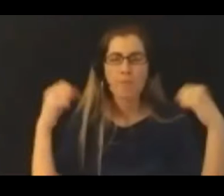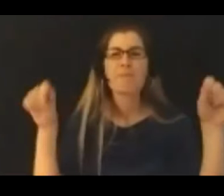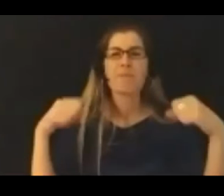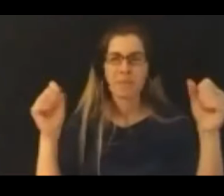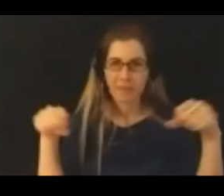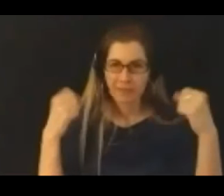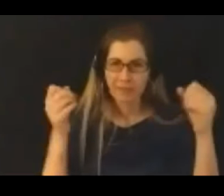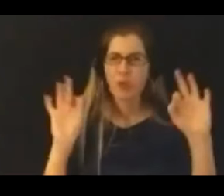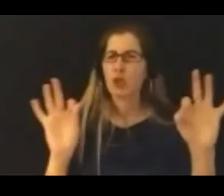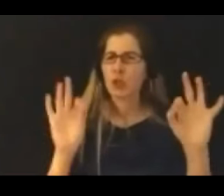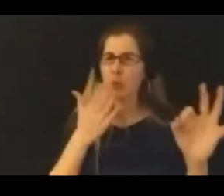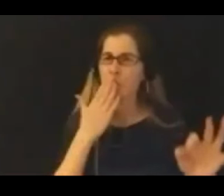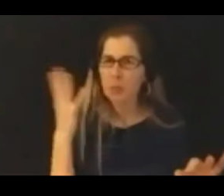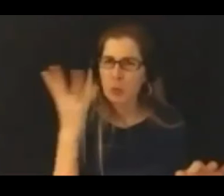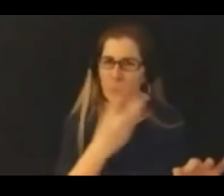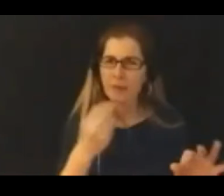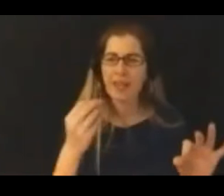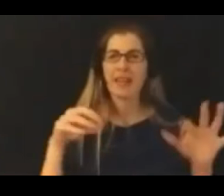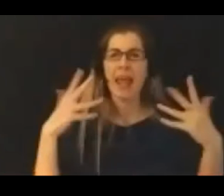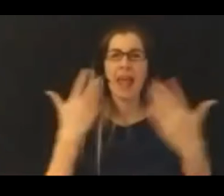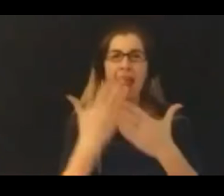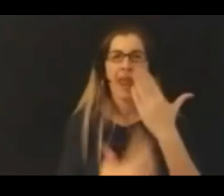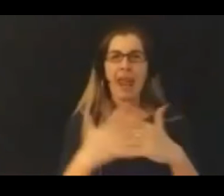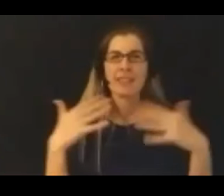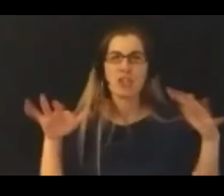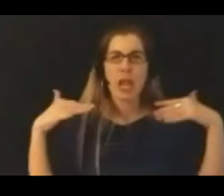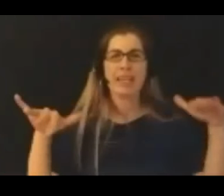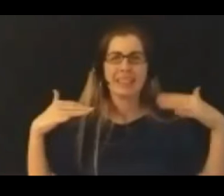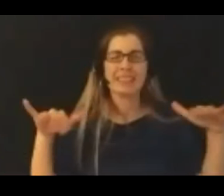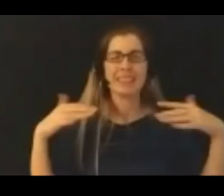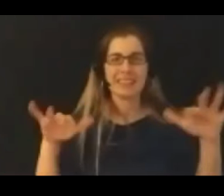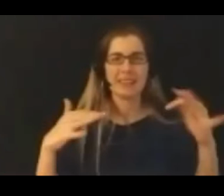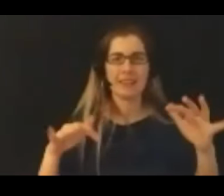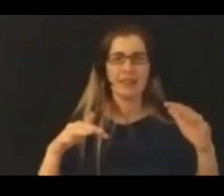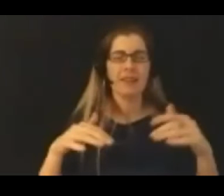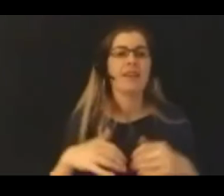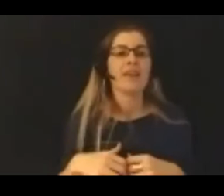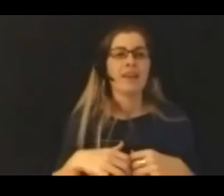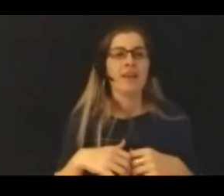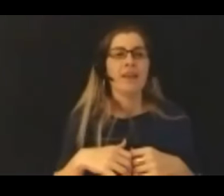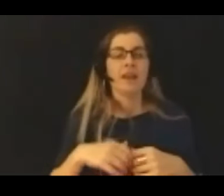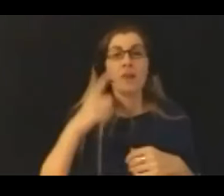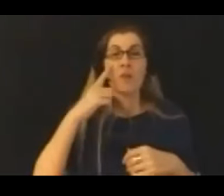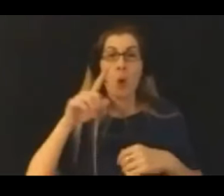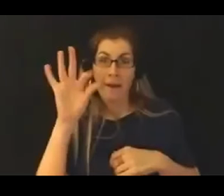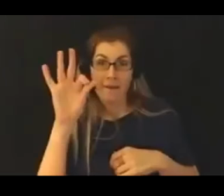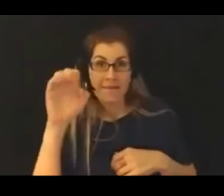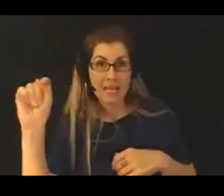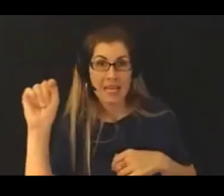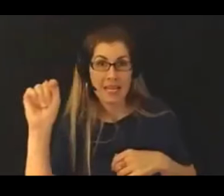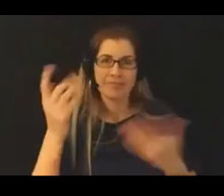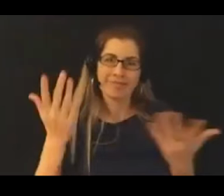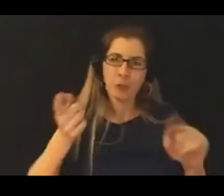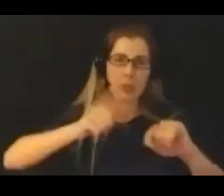Good. And then shake the hands off. Down into the lap. And then for your feet, you can't really see